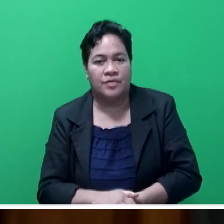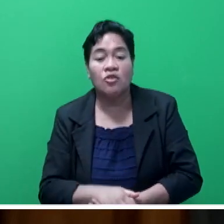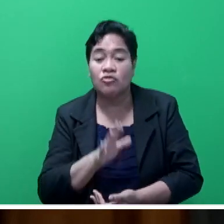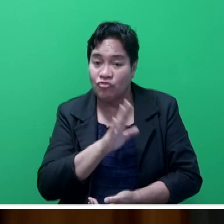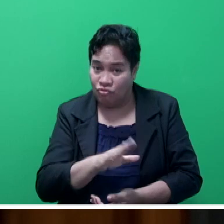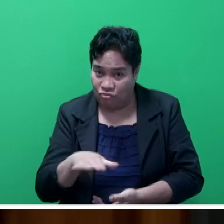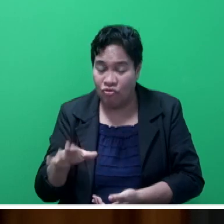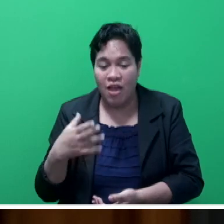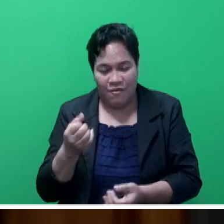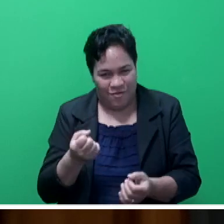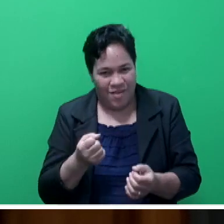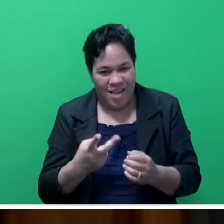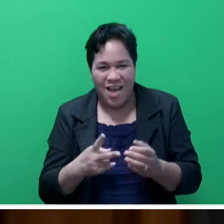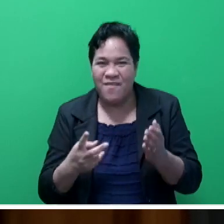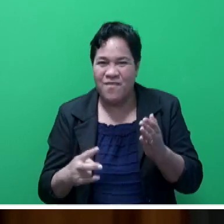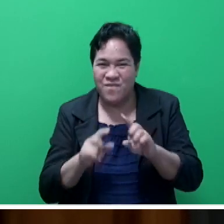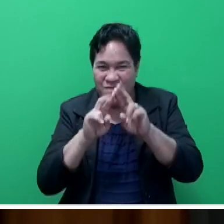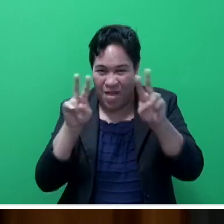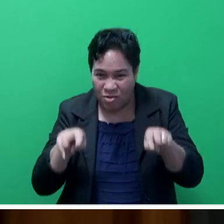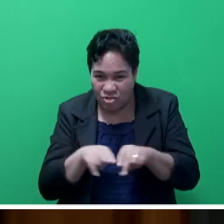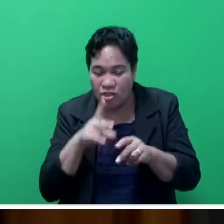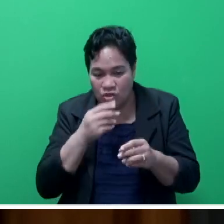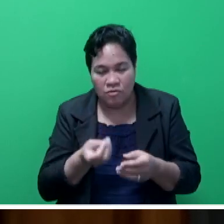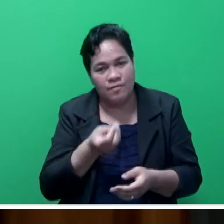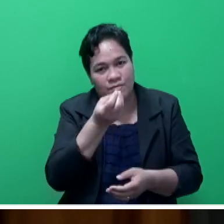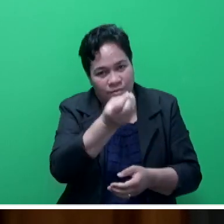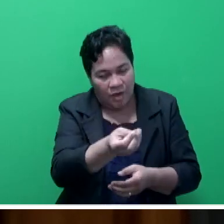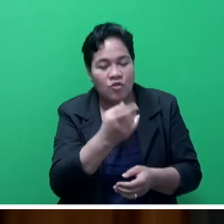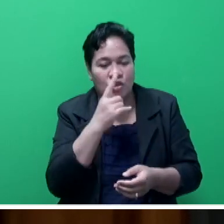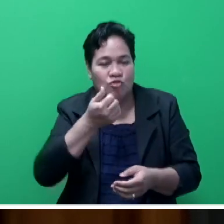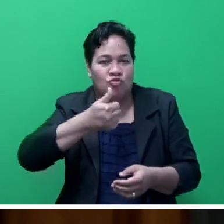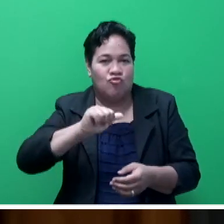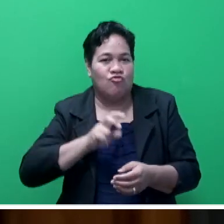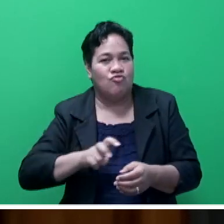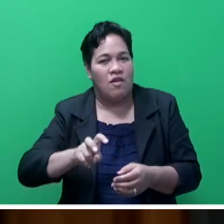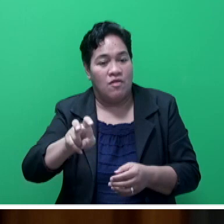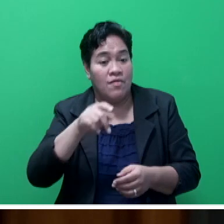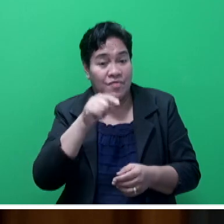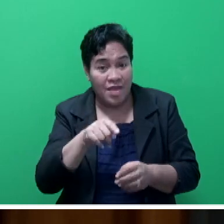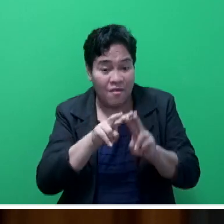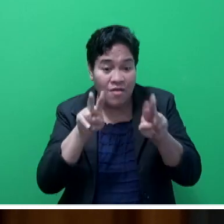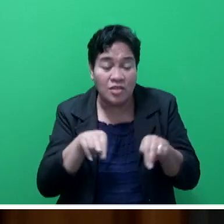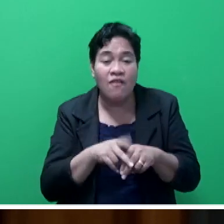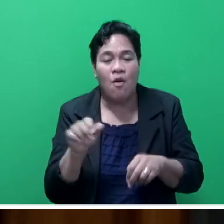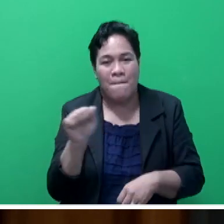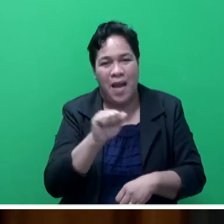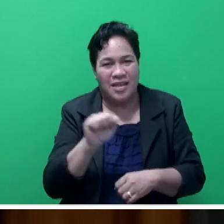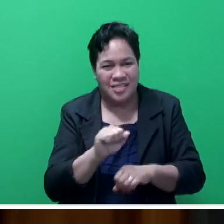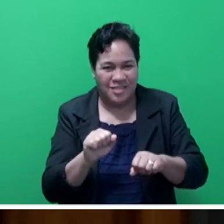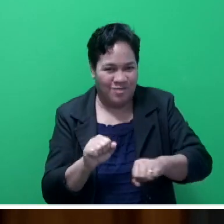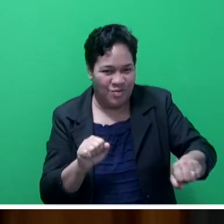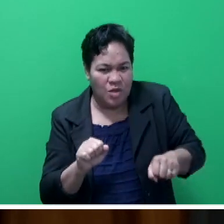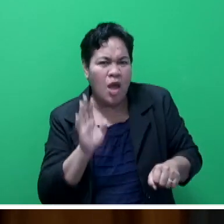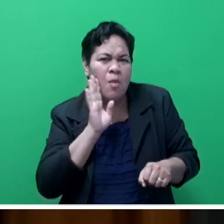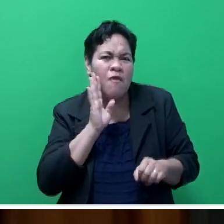provided with transport vouchers that they could use to travel to school. These vouchers were used for bus services even before the e-ticketing were